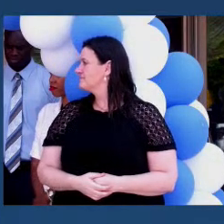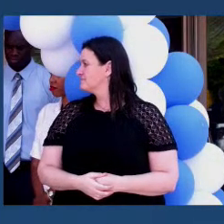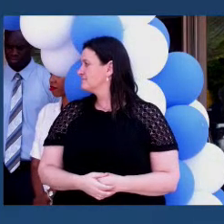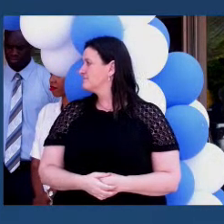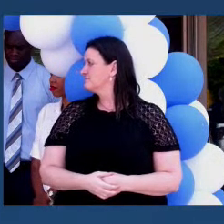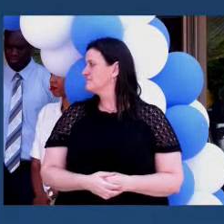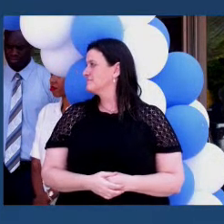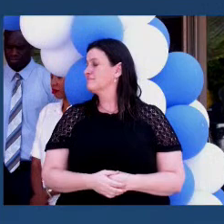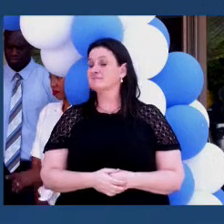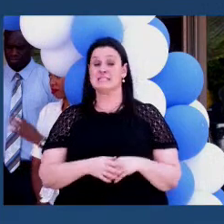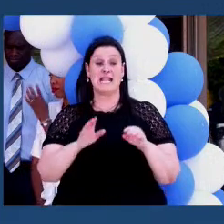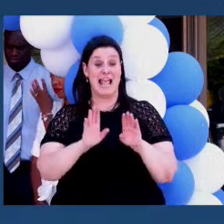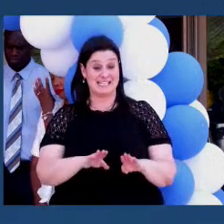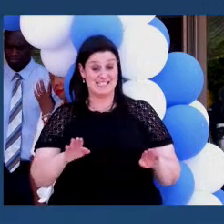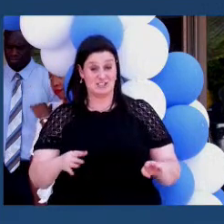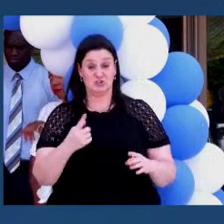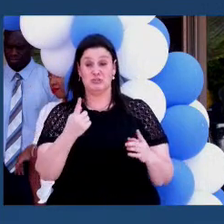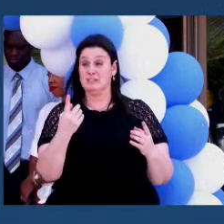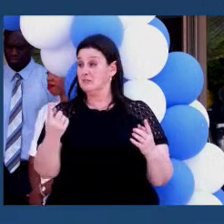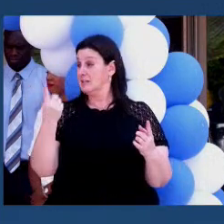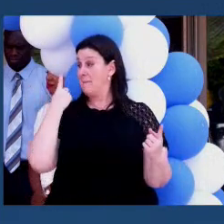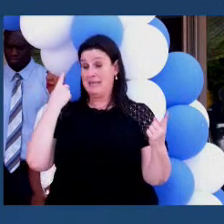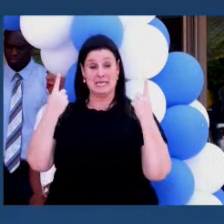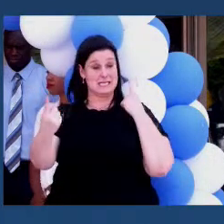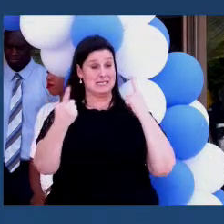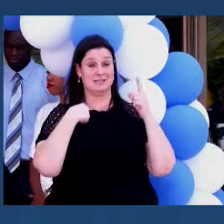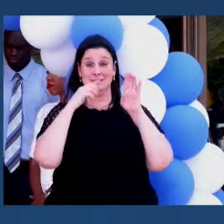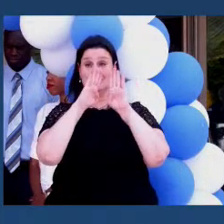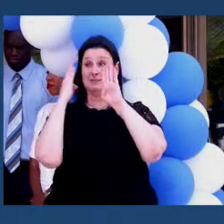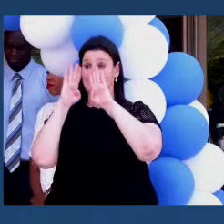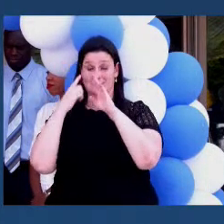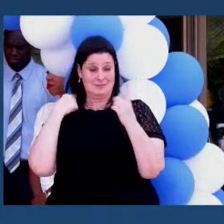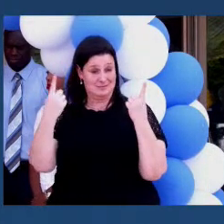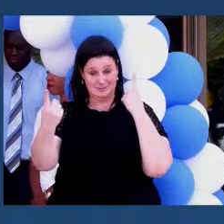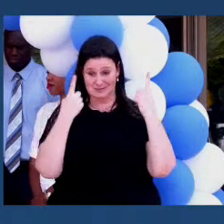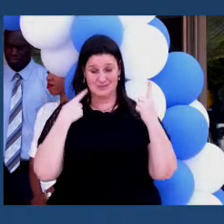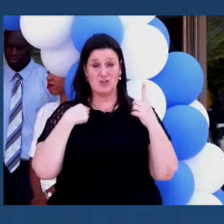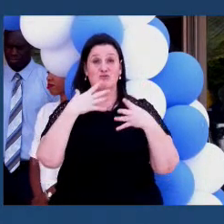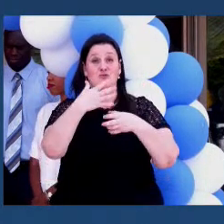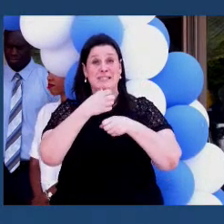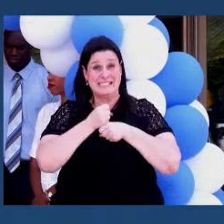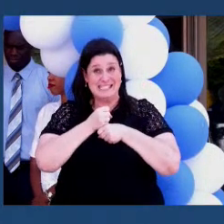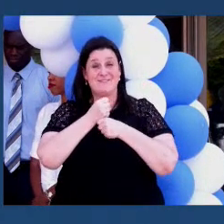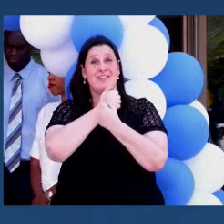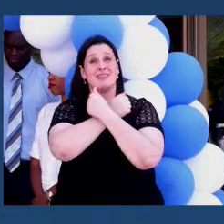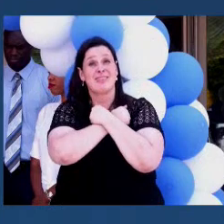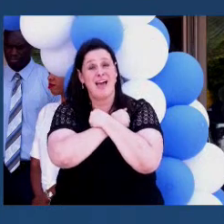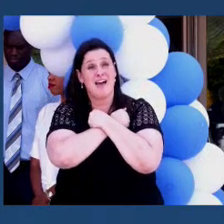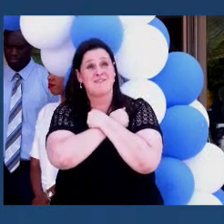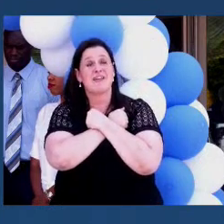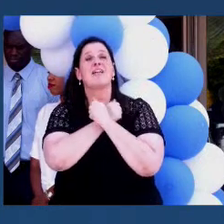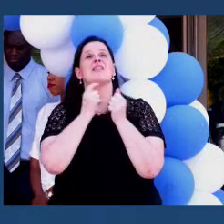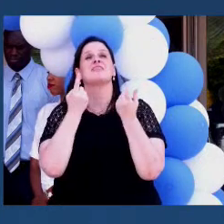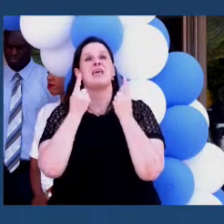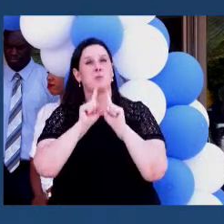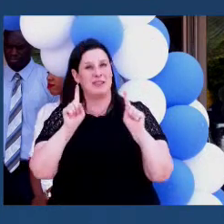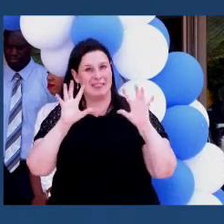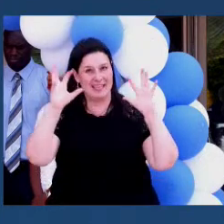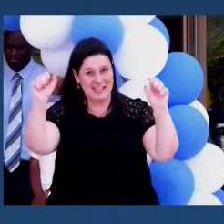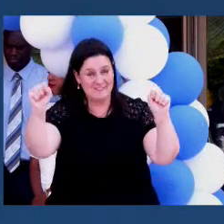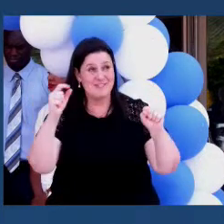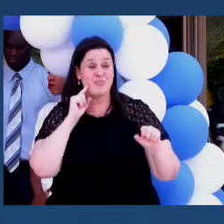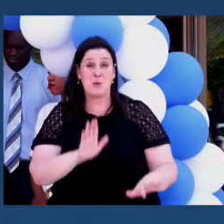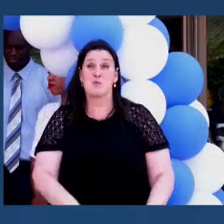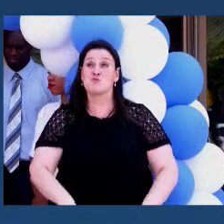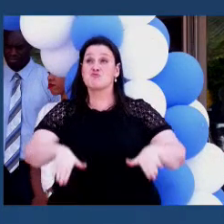And as the children enter and receive love, they will leave. They will grow up,